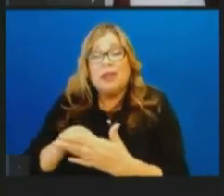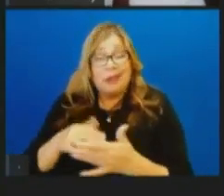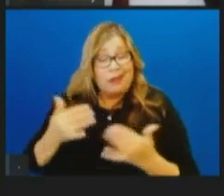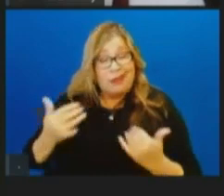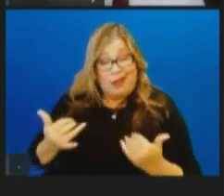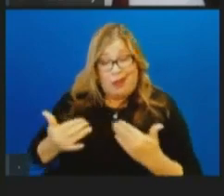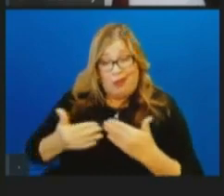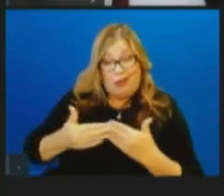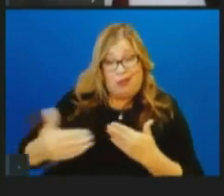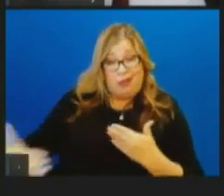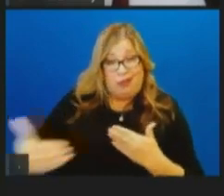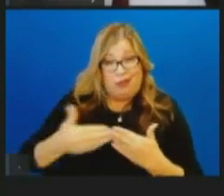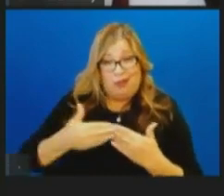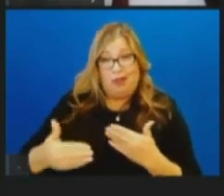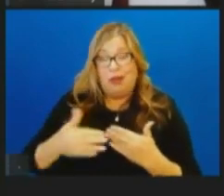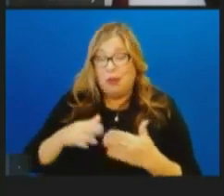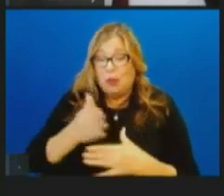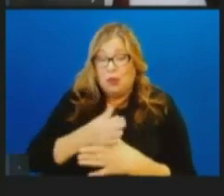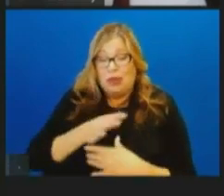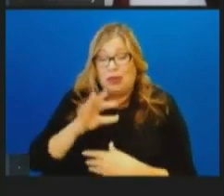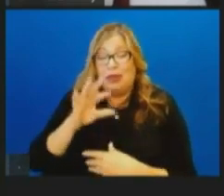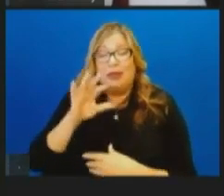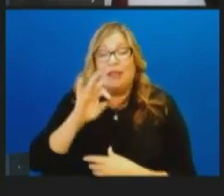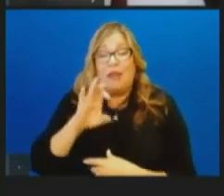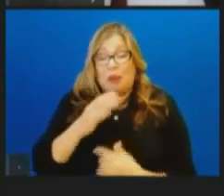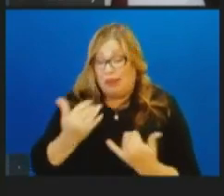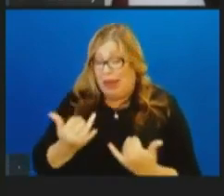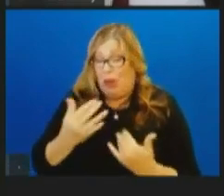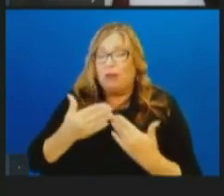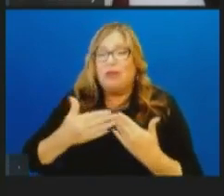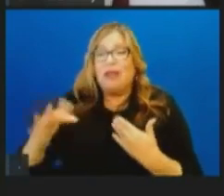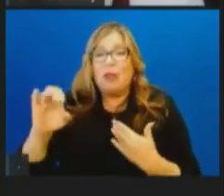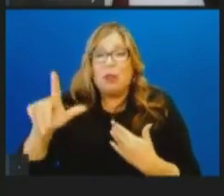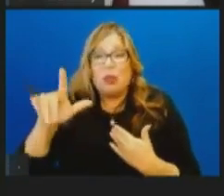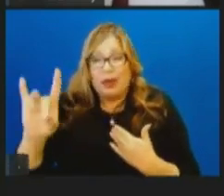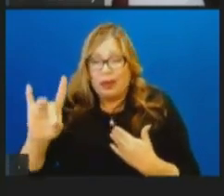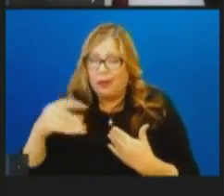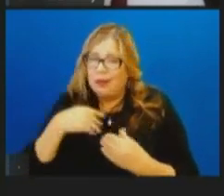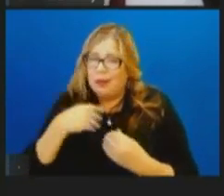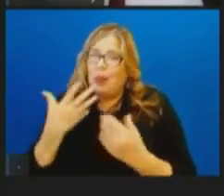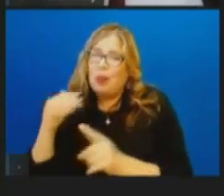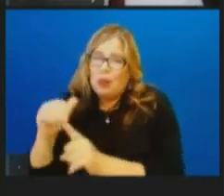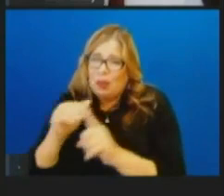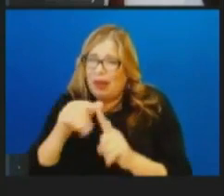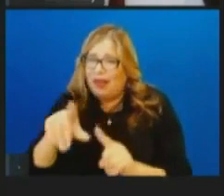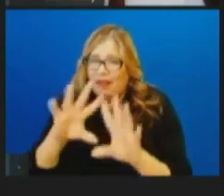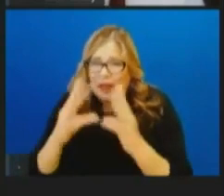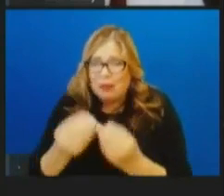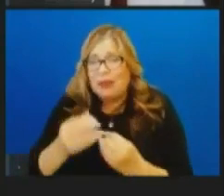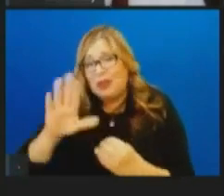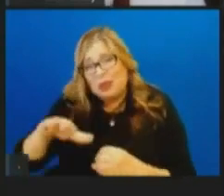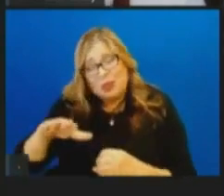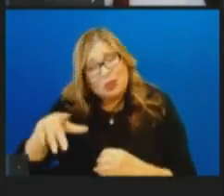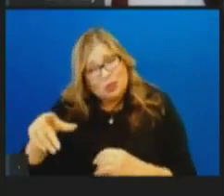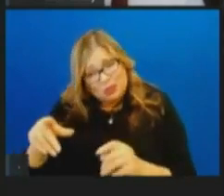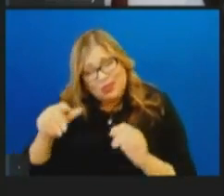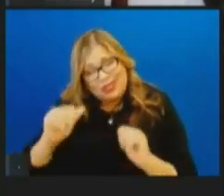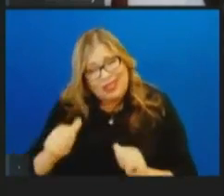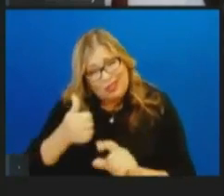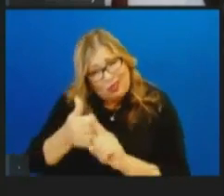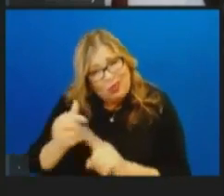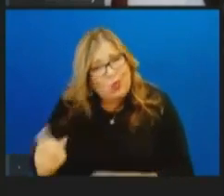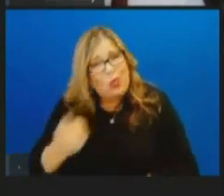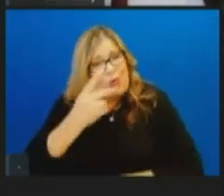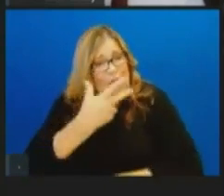families, that this is a great chance to get vaccinated, that vaccines are free, safe, and effective, that they do a lot